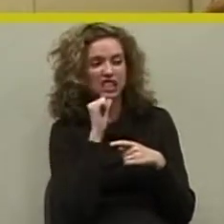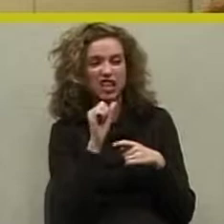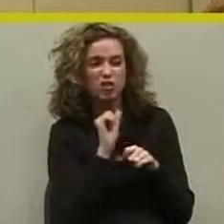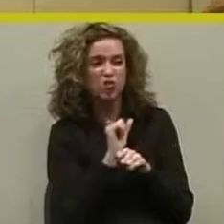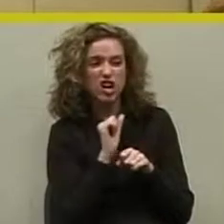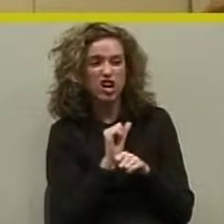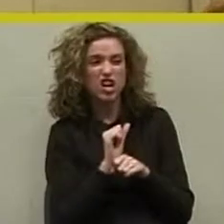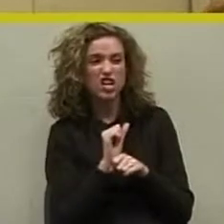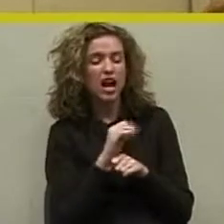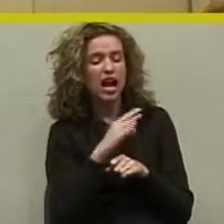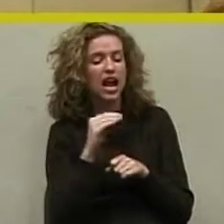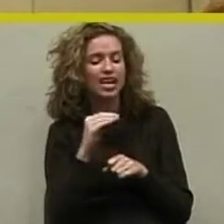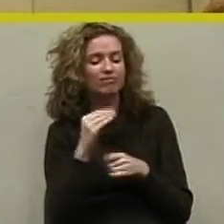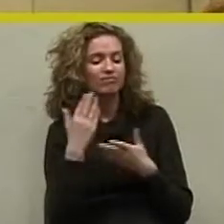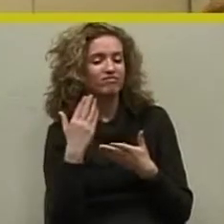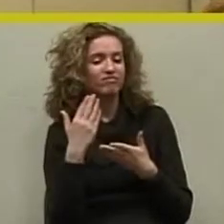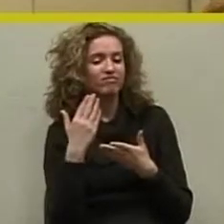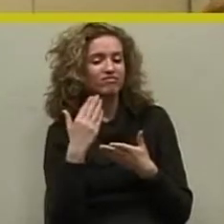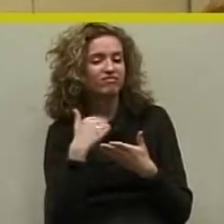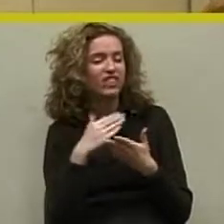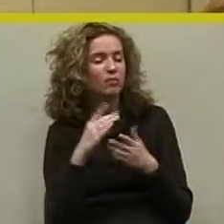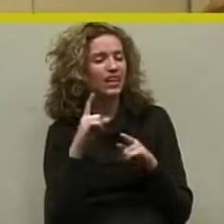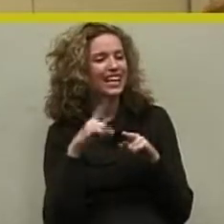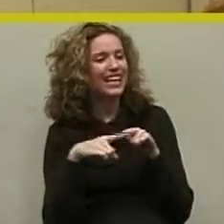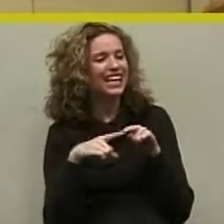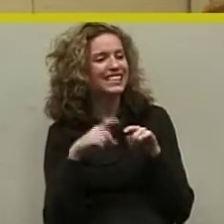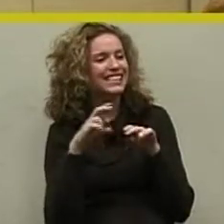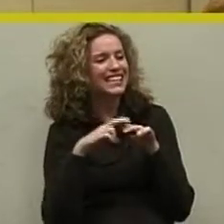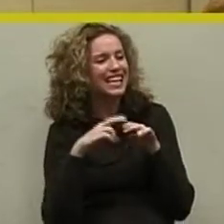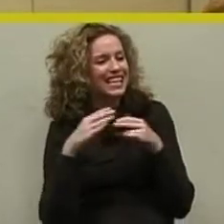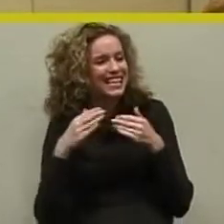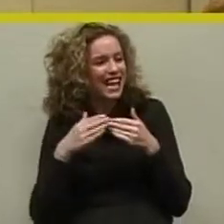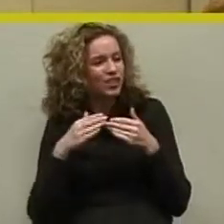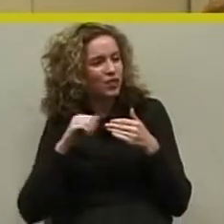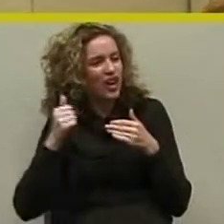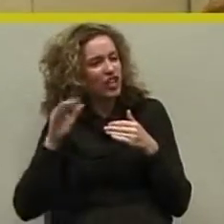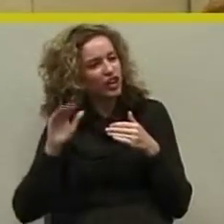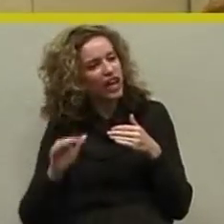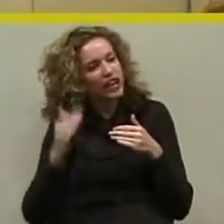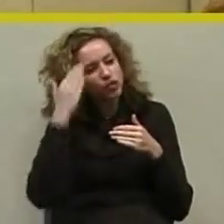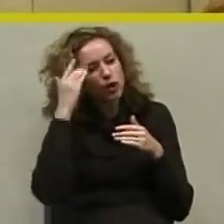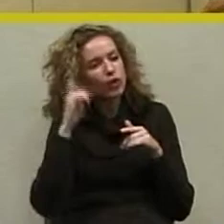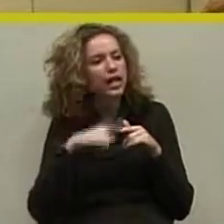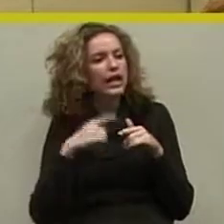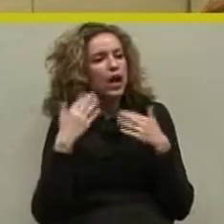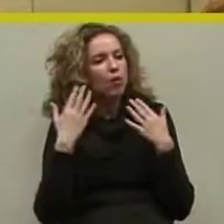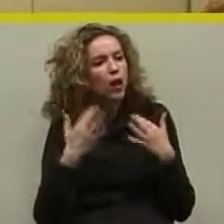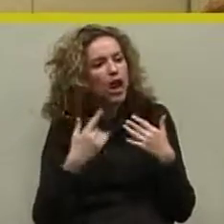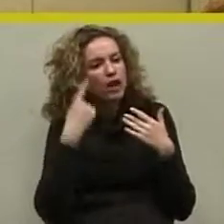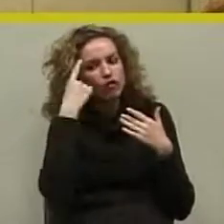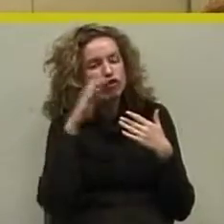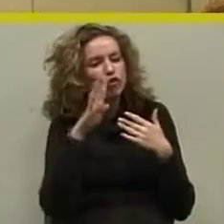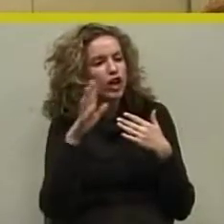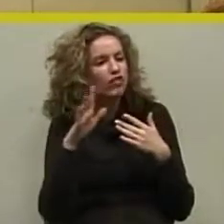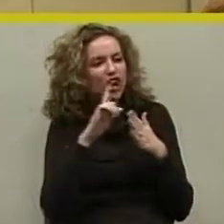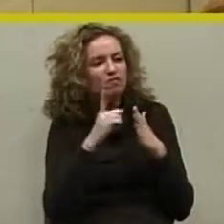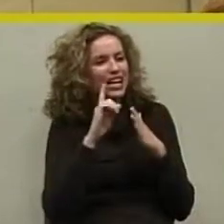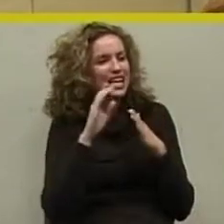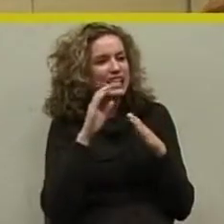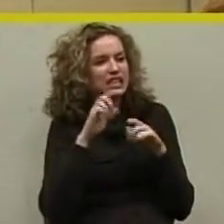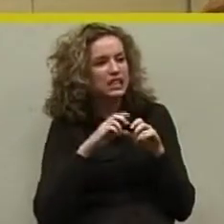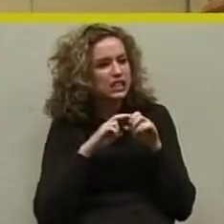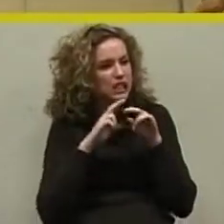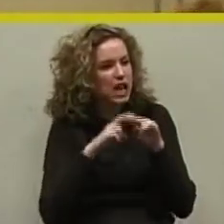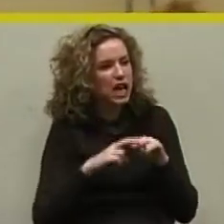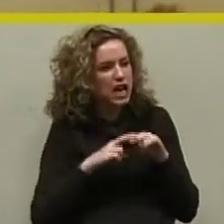tactically defensive. The bus is crowded. We've got kids who can't stand a 45-minute bus ride, and that's what this is going to take. You know, and so those would change those